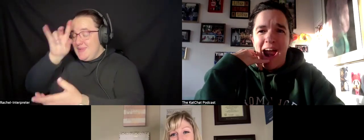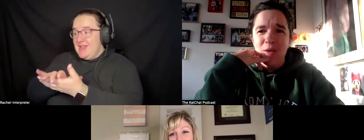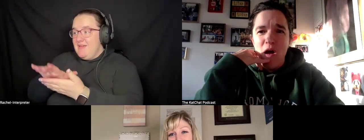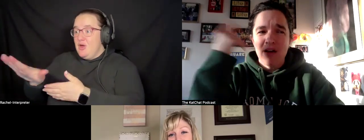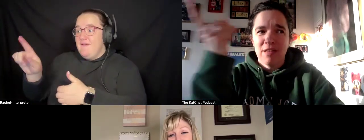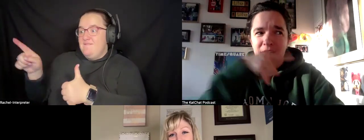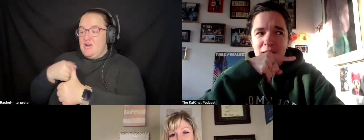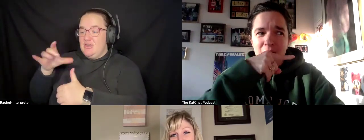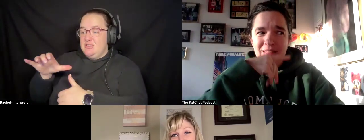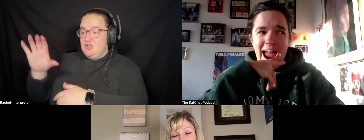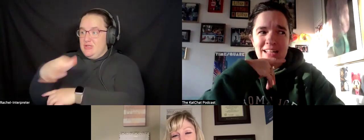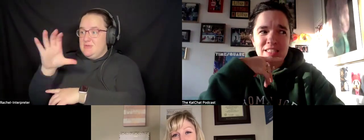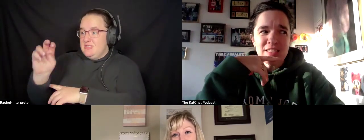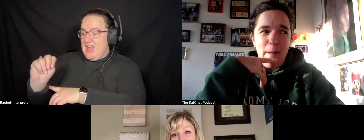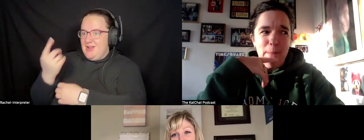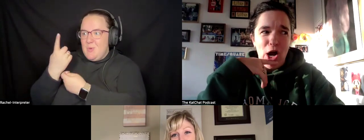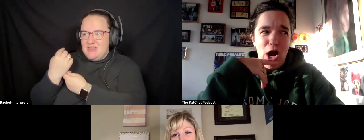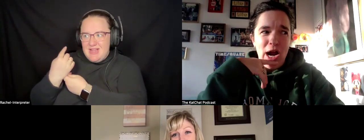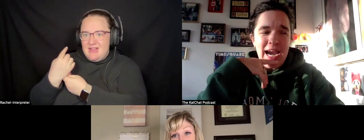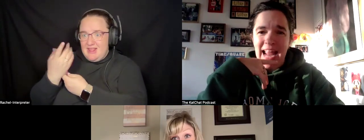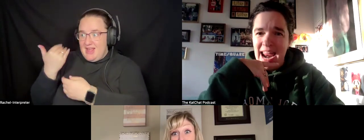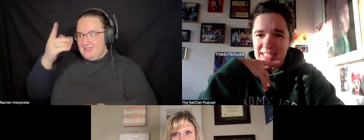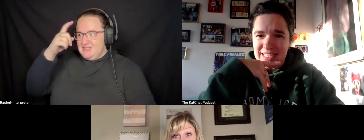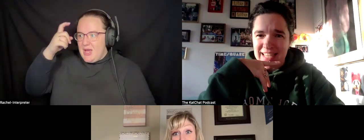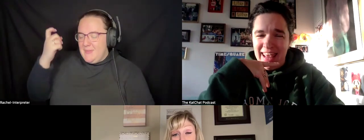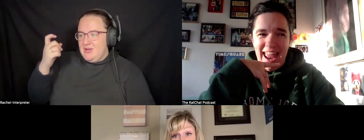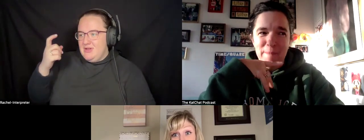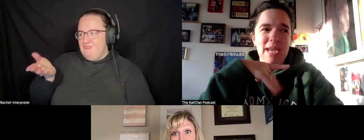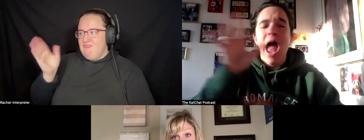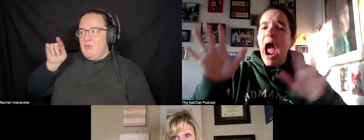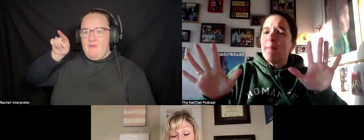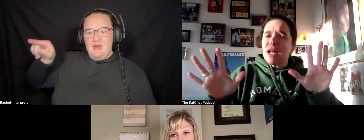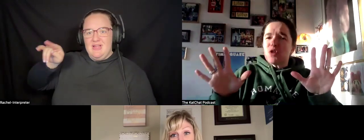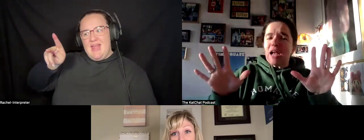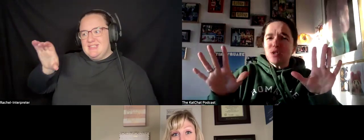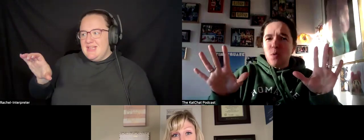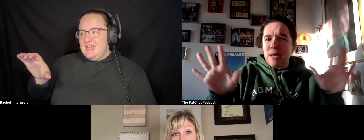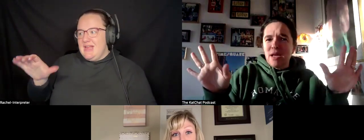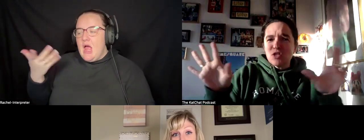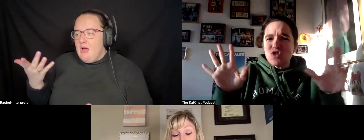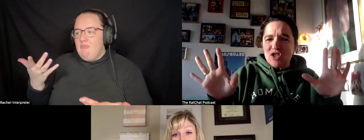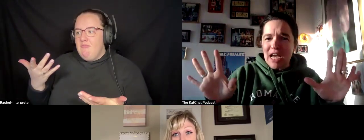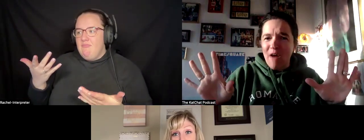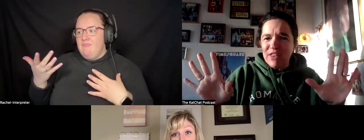Christmas con was last summer in Kansas City. I mean, I'm not trying to